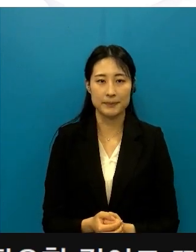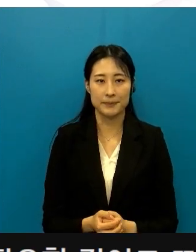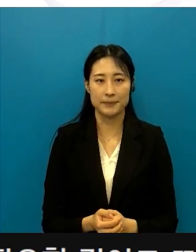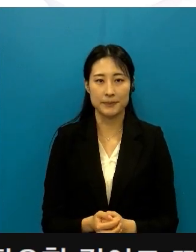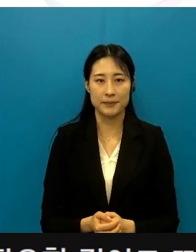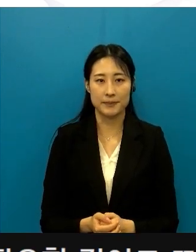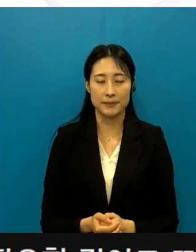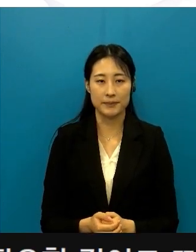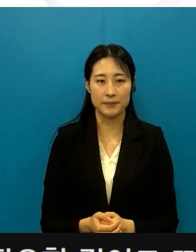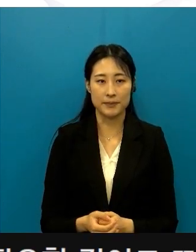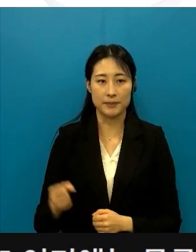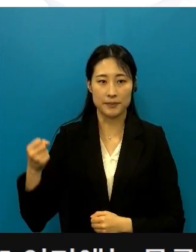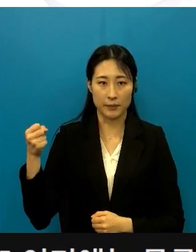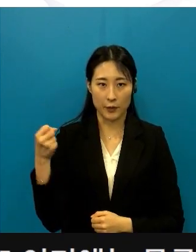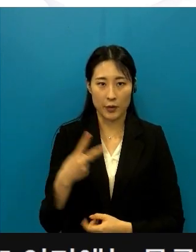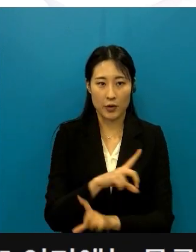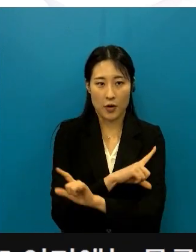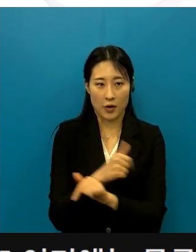But is